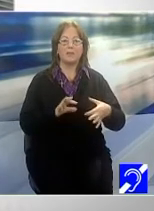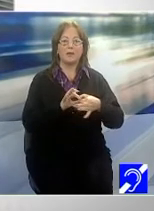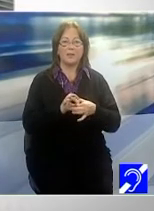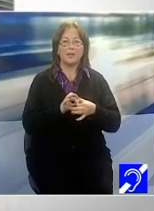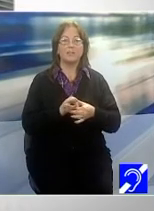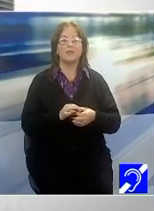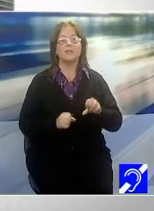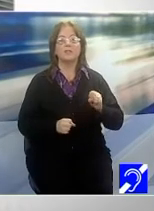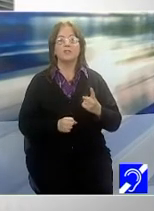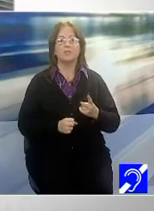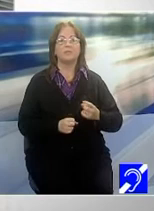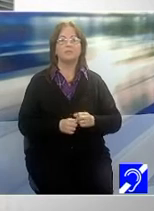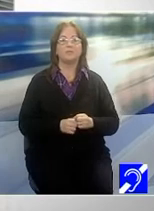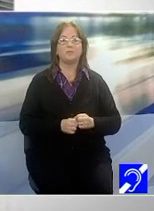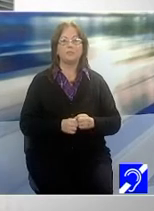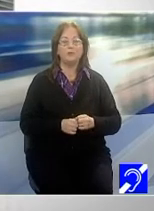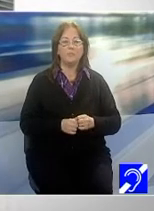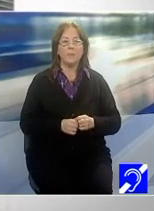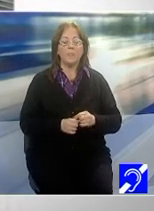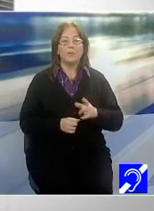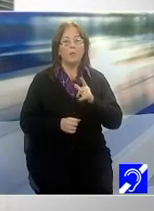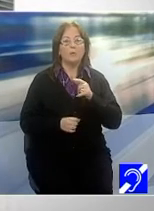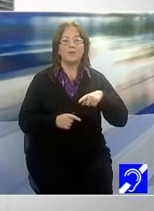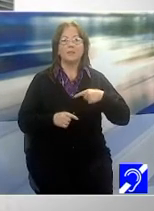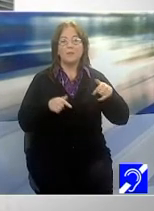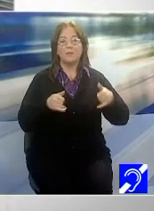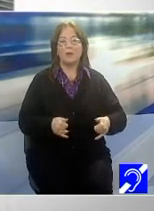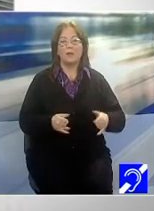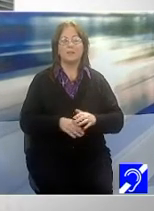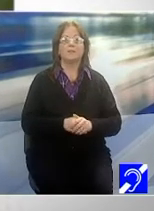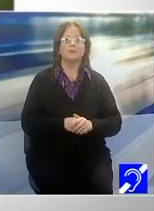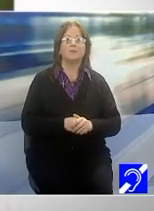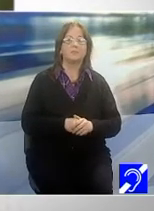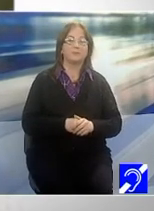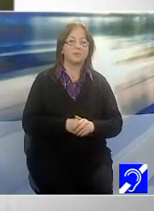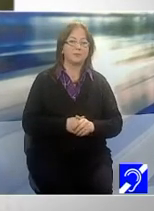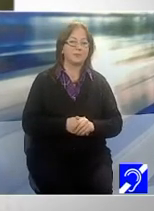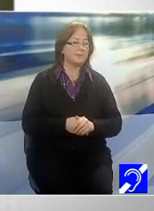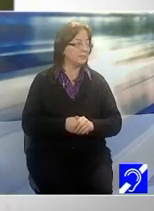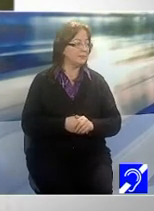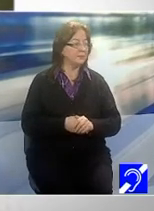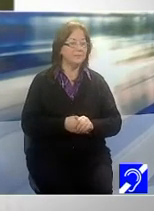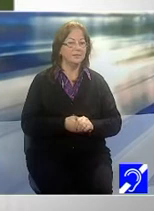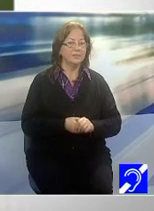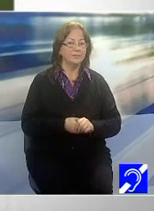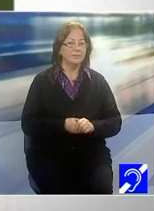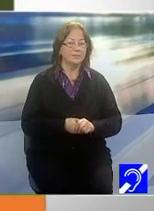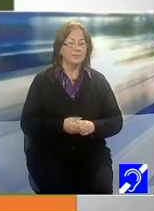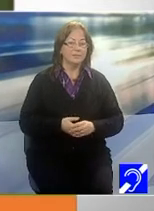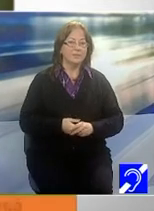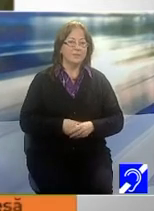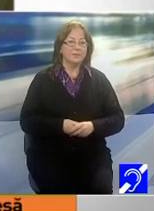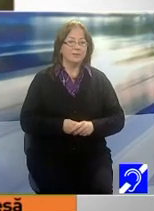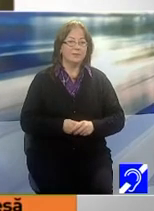și unde ne situăm astăzi? Well, the relationship, I mean, it's a fantastic one, and 135